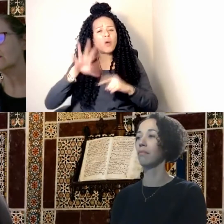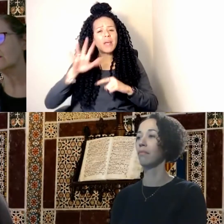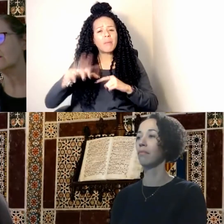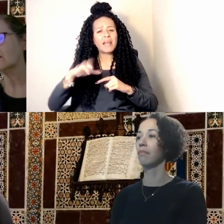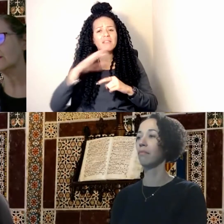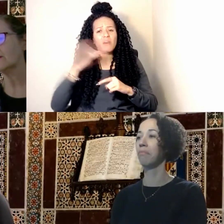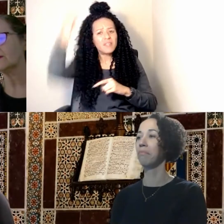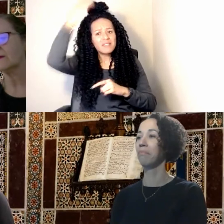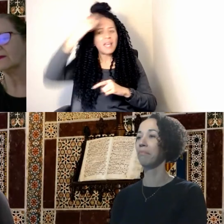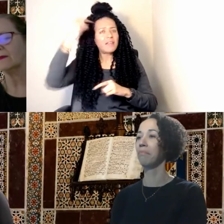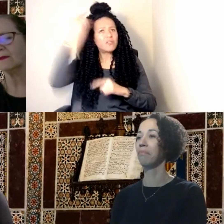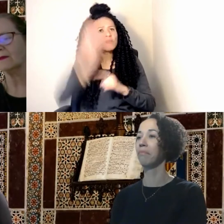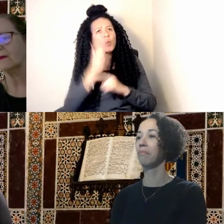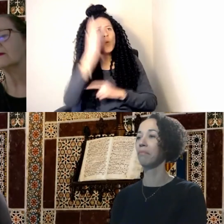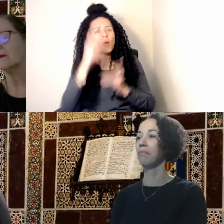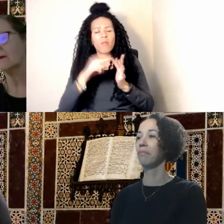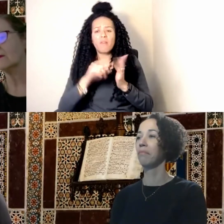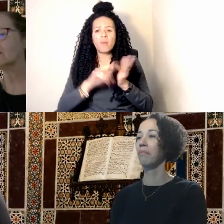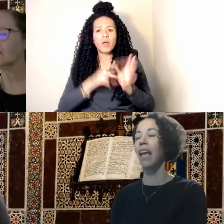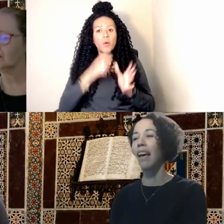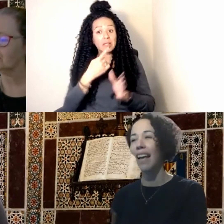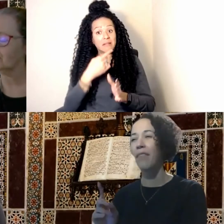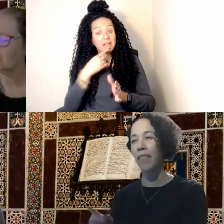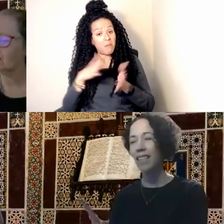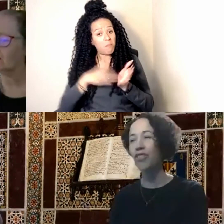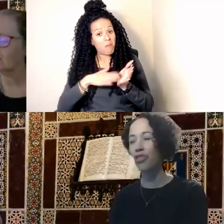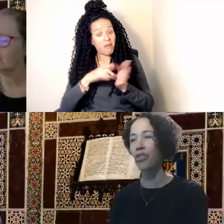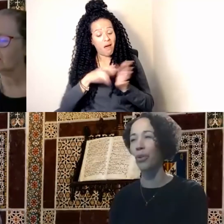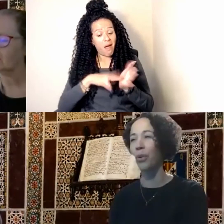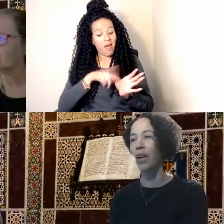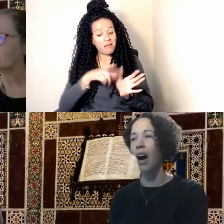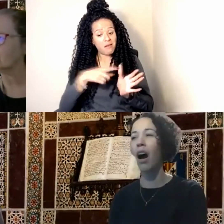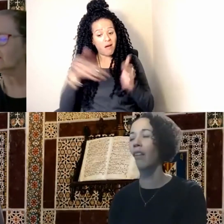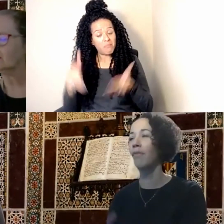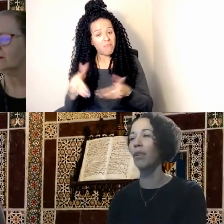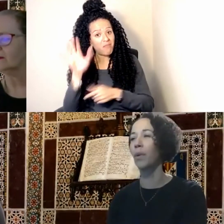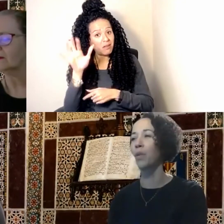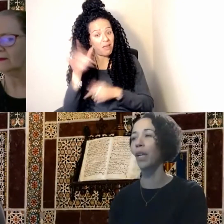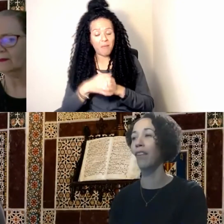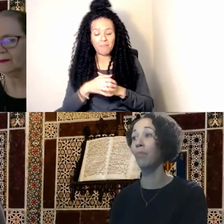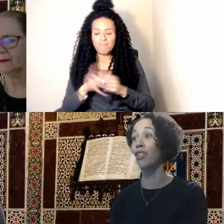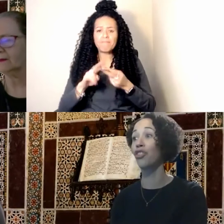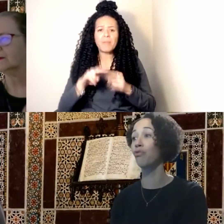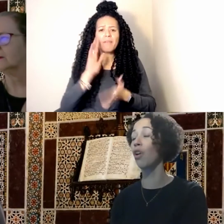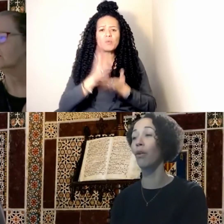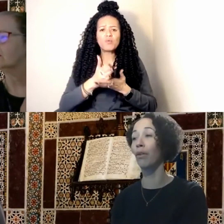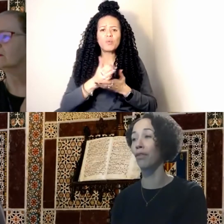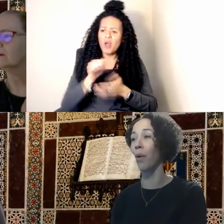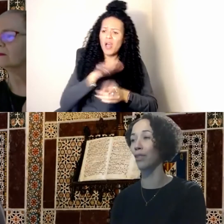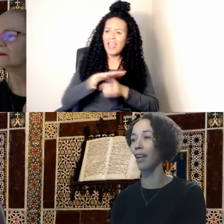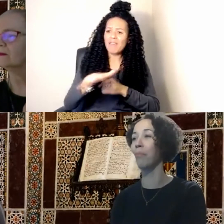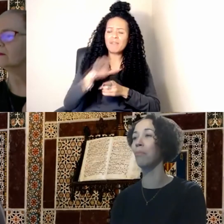Iona, where she is said to be buried. If this is true, her influence would have been